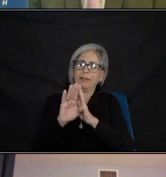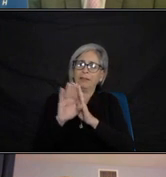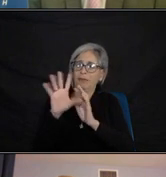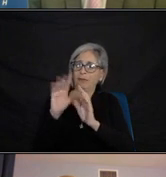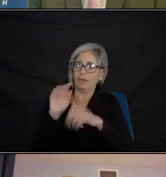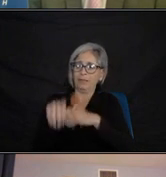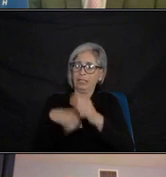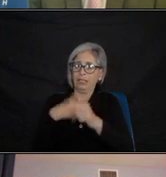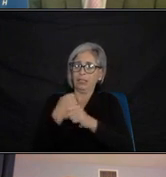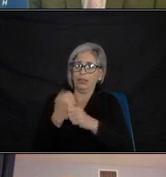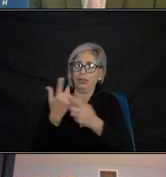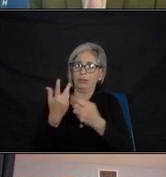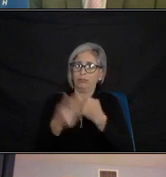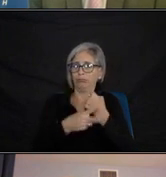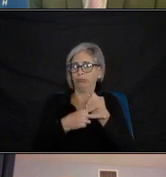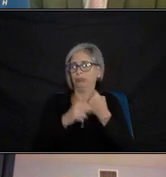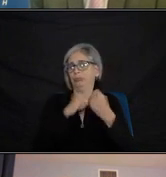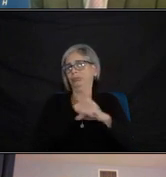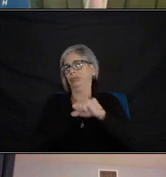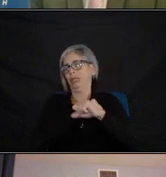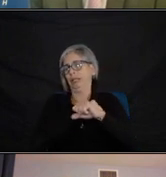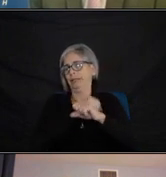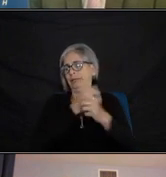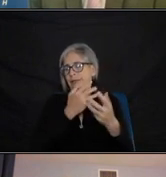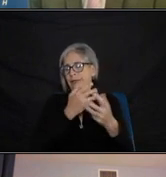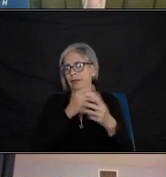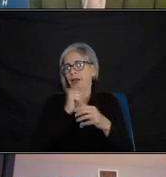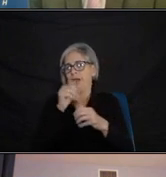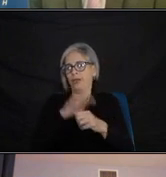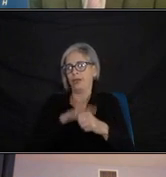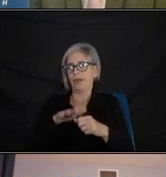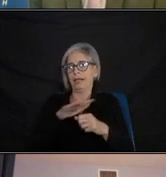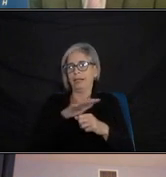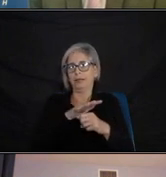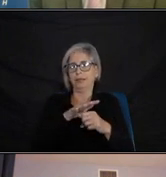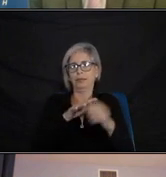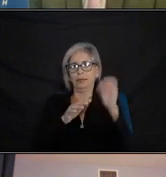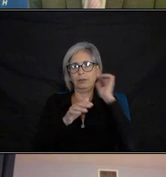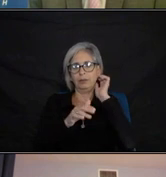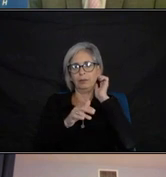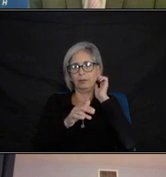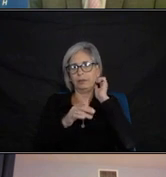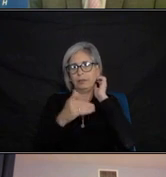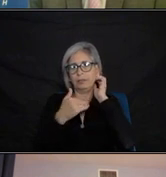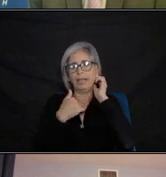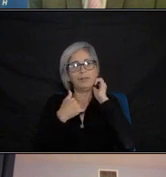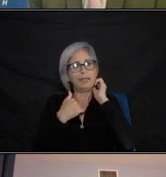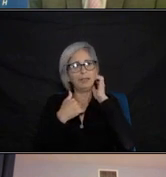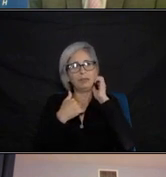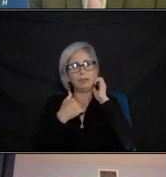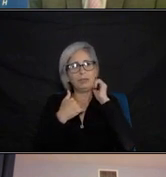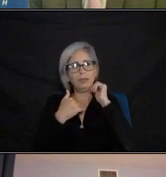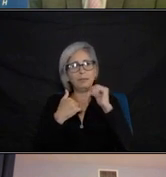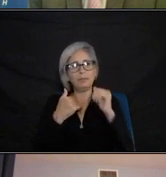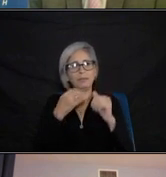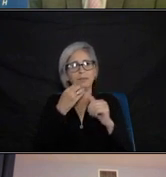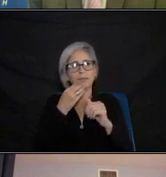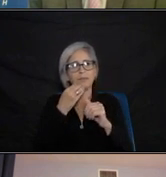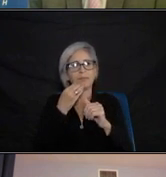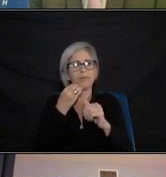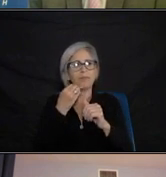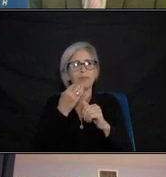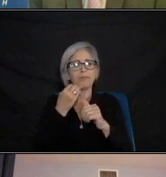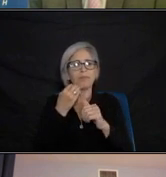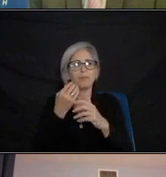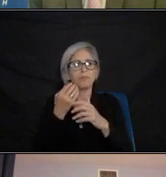years. So that we could preserve other land. And I don't think that's a fair exchange. And